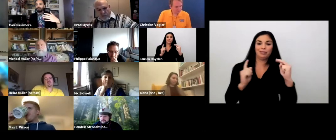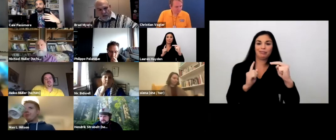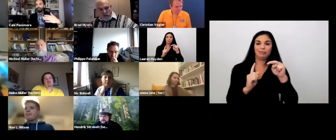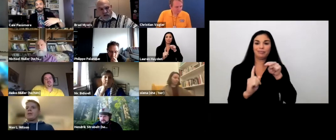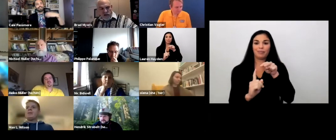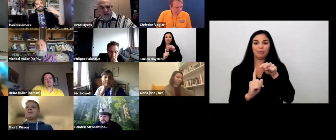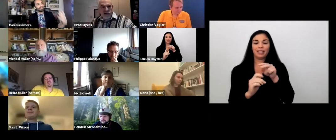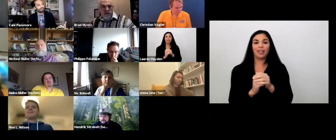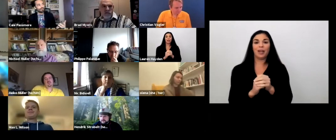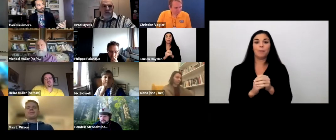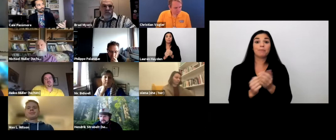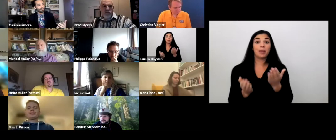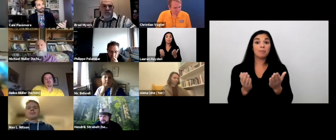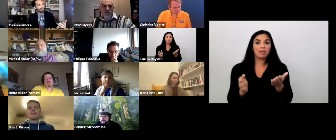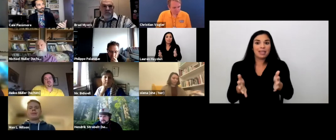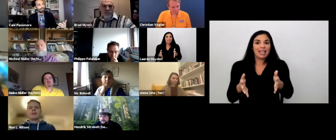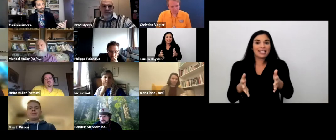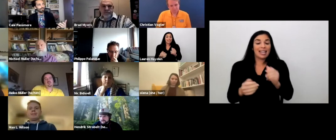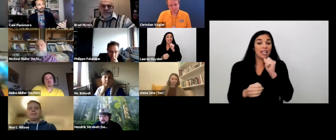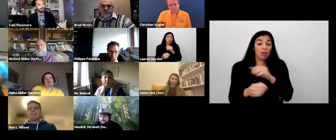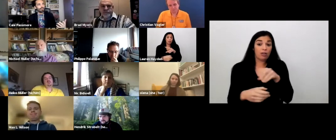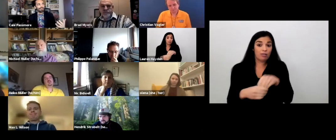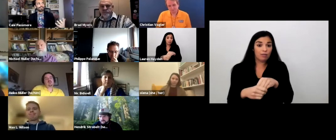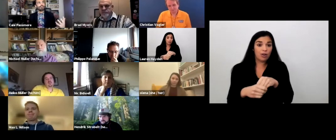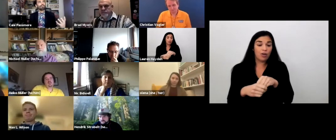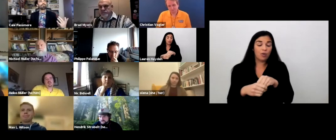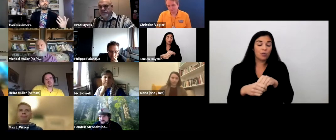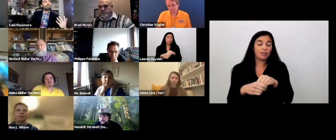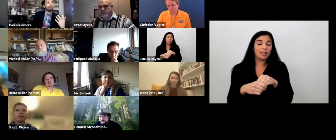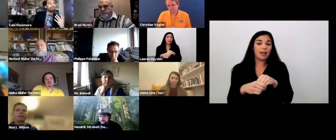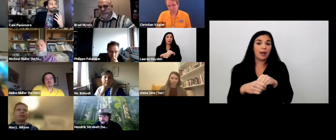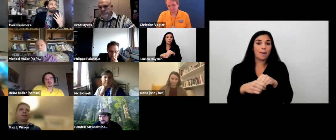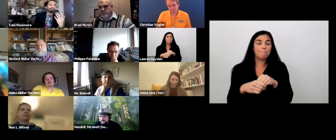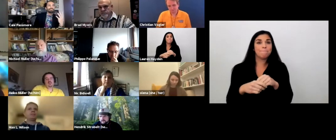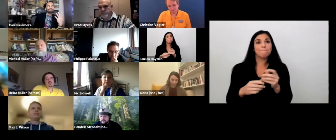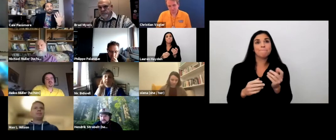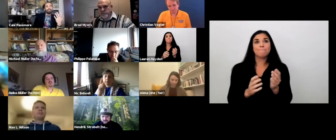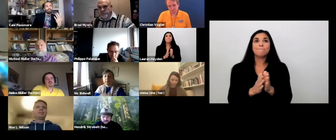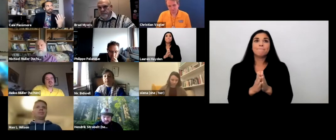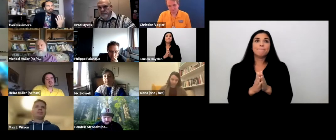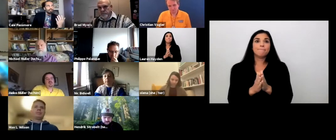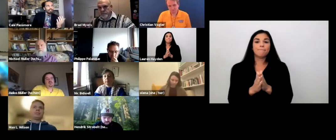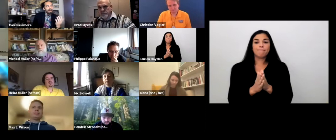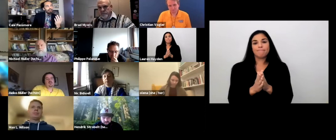in cases where anxiety isn't involved, on a more,